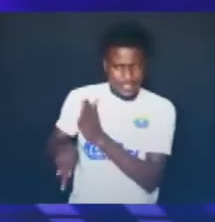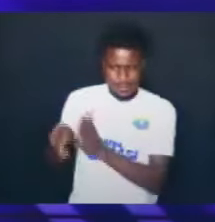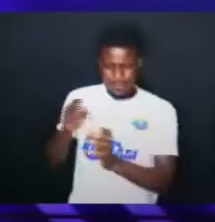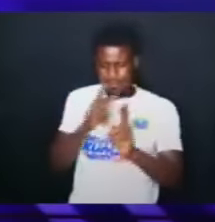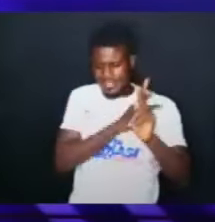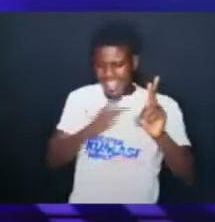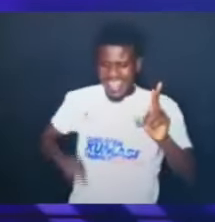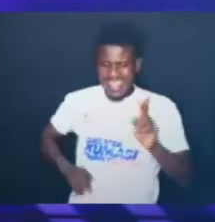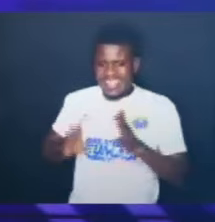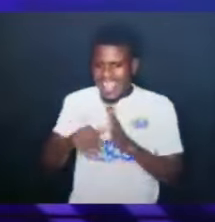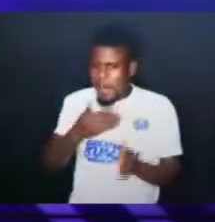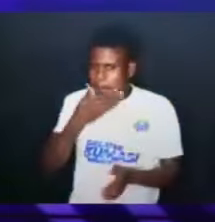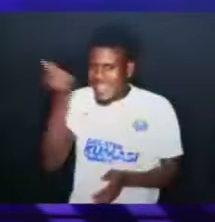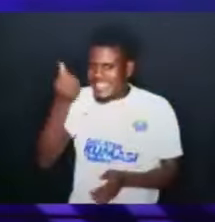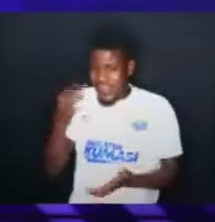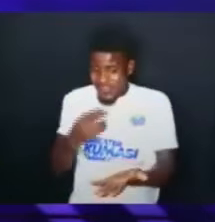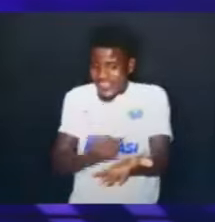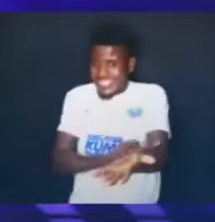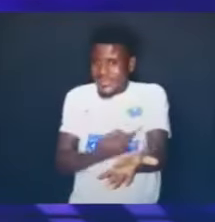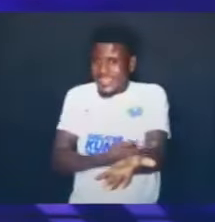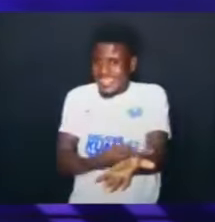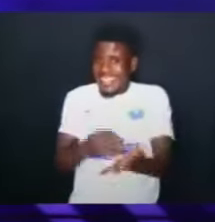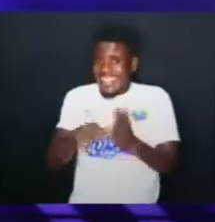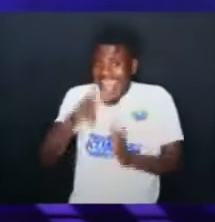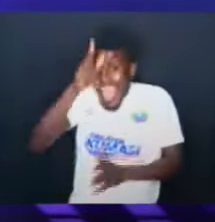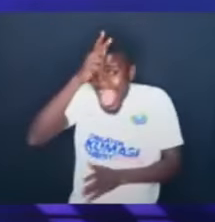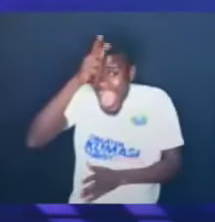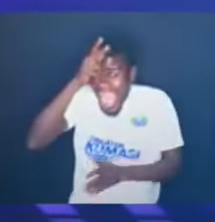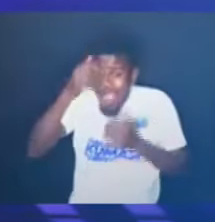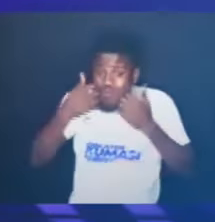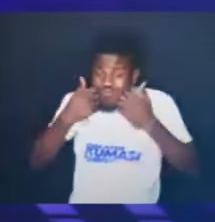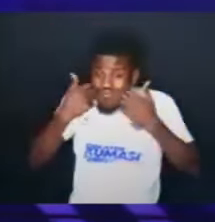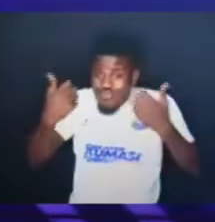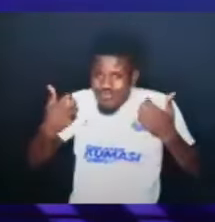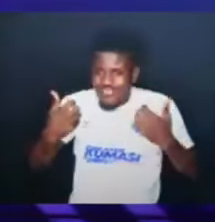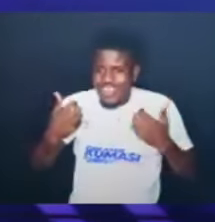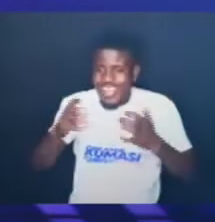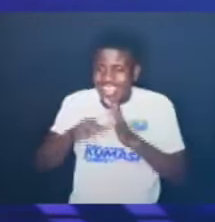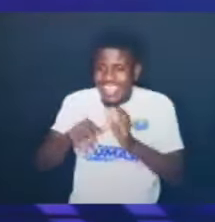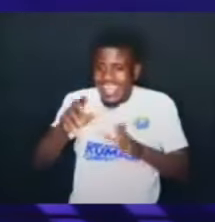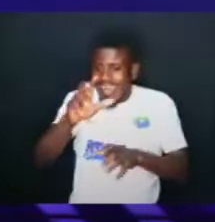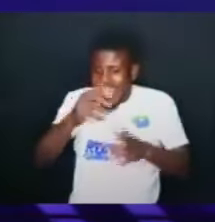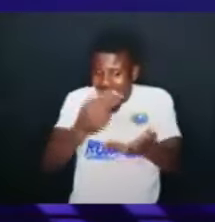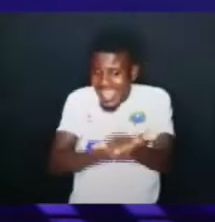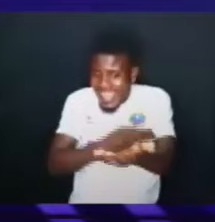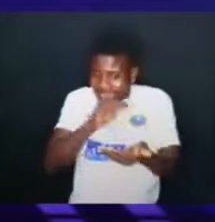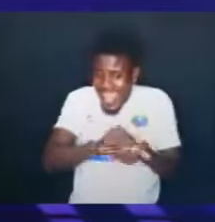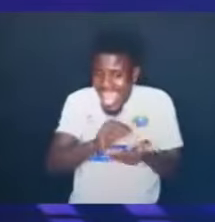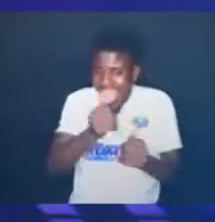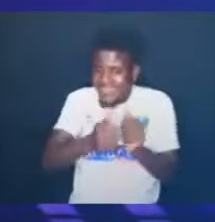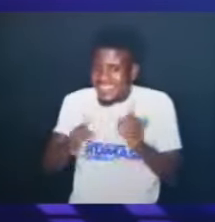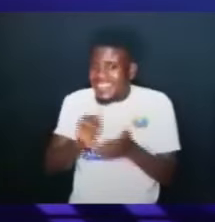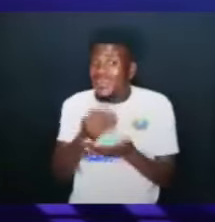the best of the sheep, and the cattle and the fat calf and the lambs, everything that